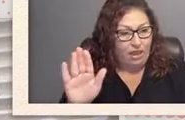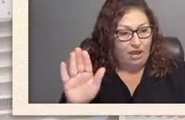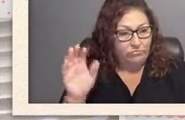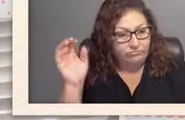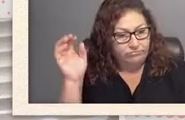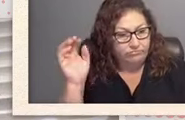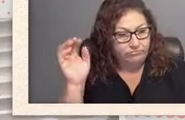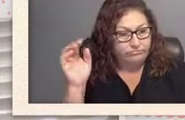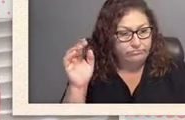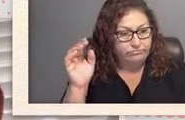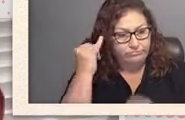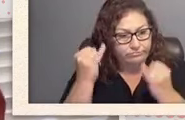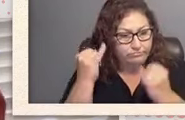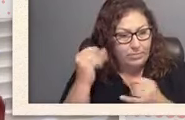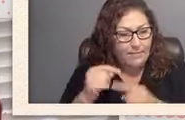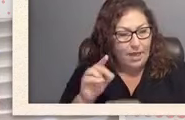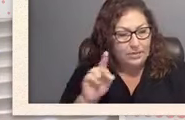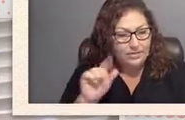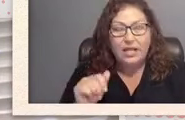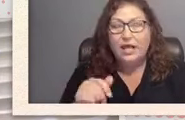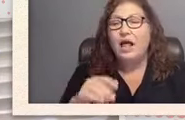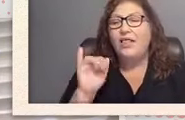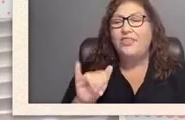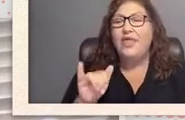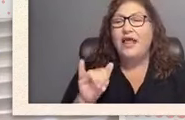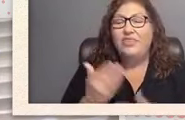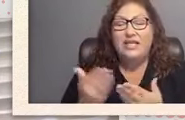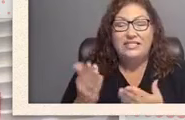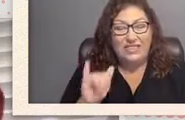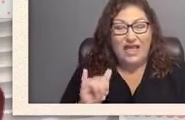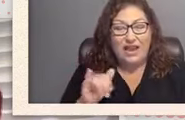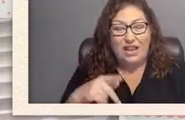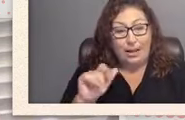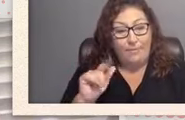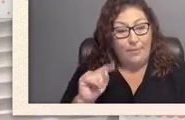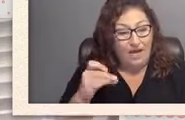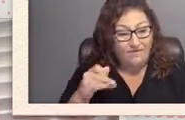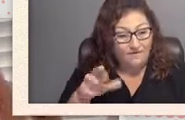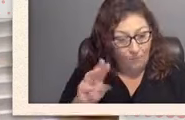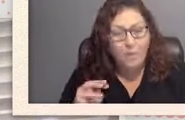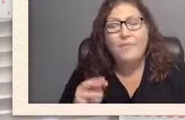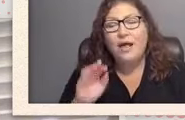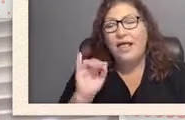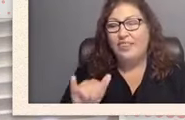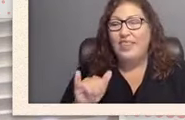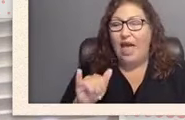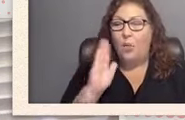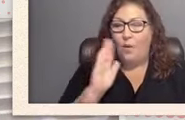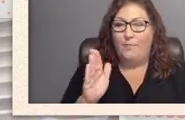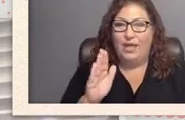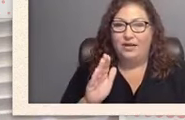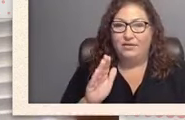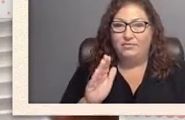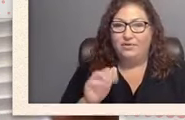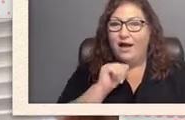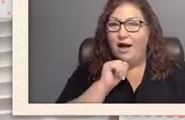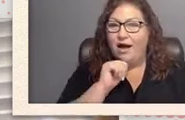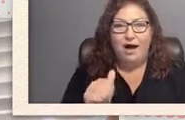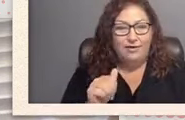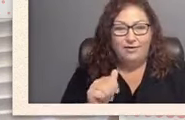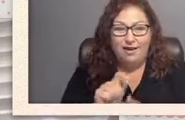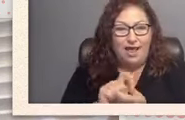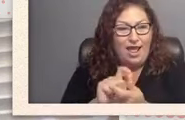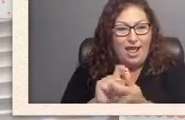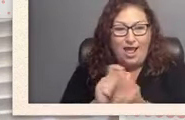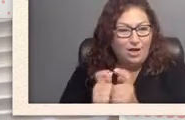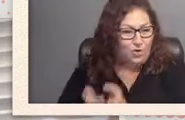these questionnaires and things like that, like a platform. That'll be uneditorialized, and when we